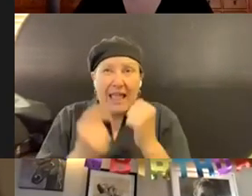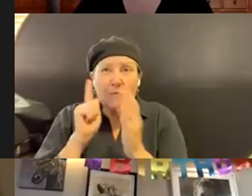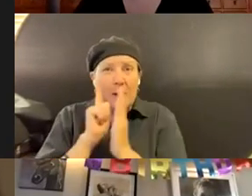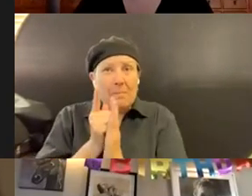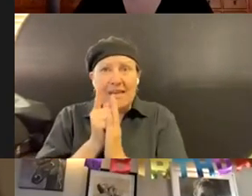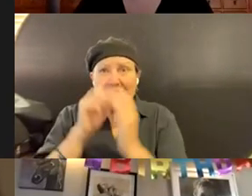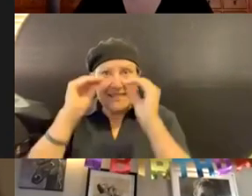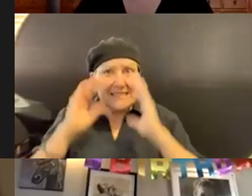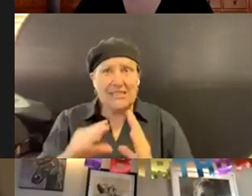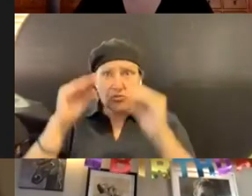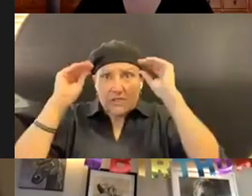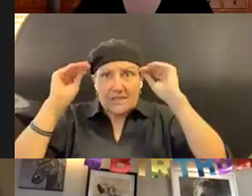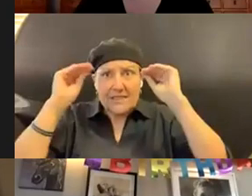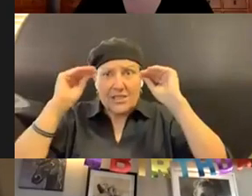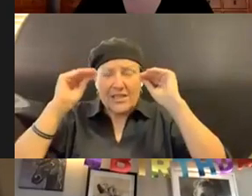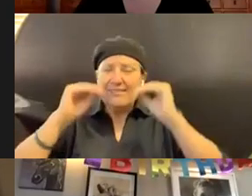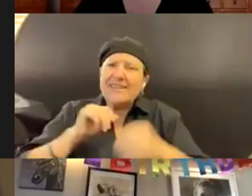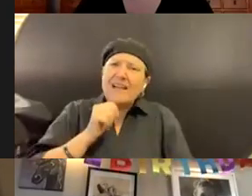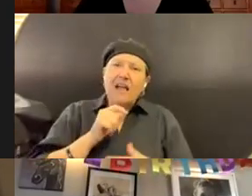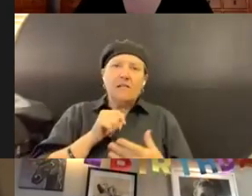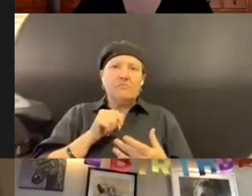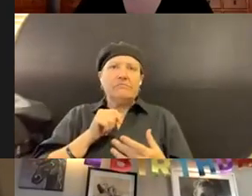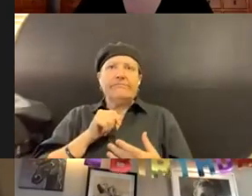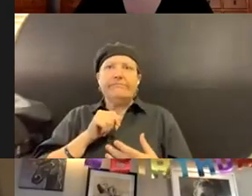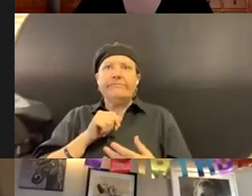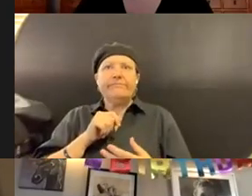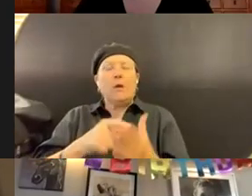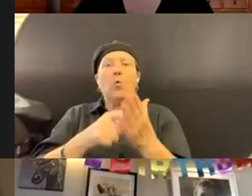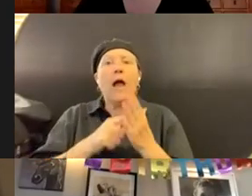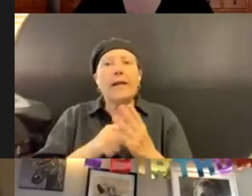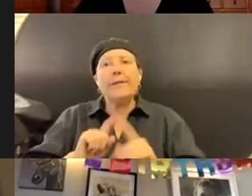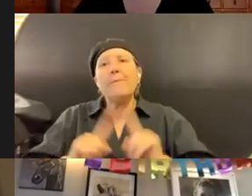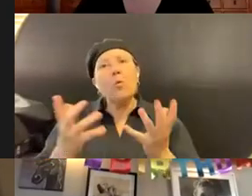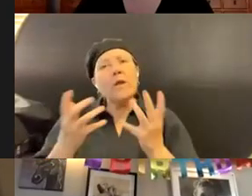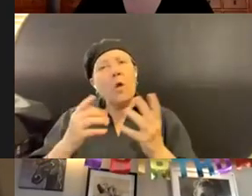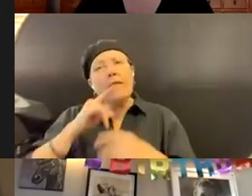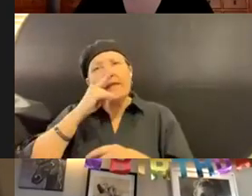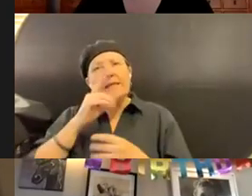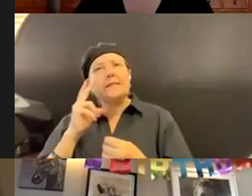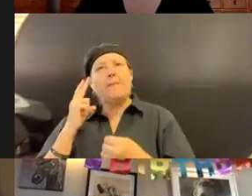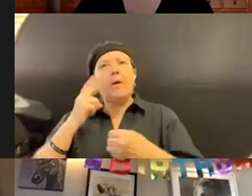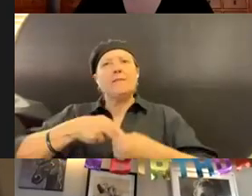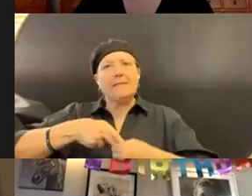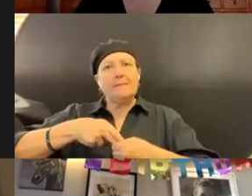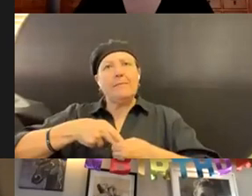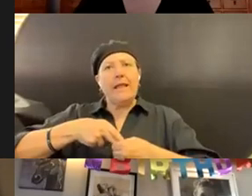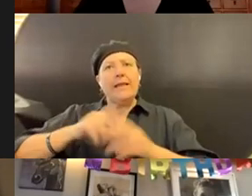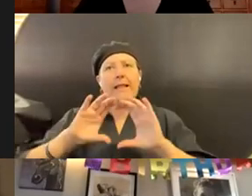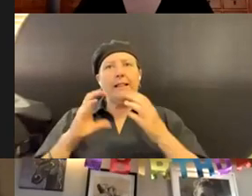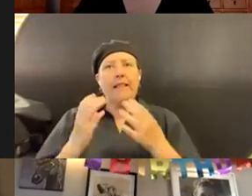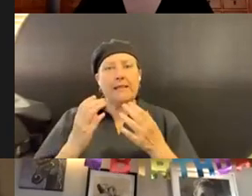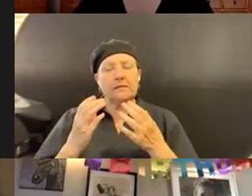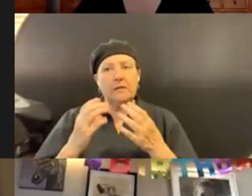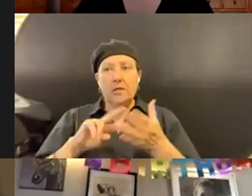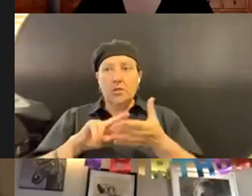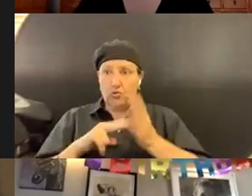necessarily, but we definitely want to make sure that the child's still engaged in the learning process, still participating as a part of the class. And so what that means is like, it